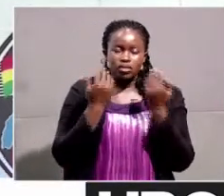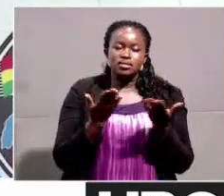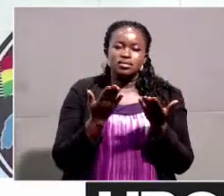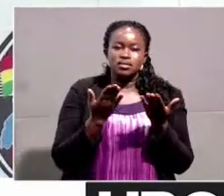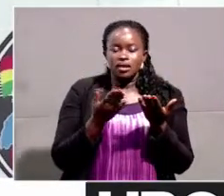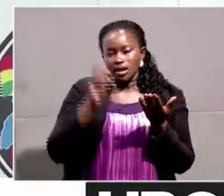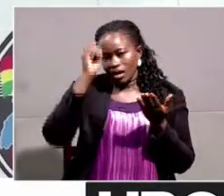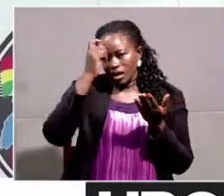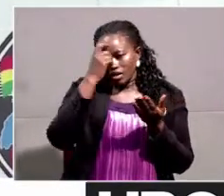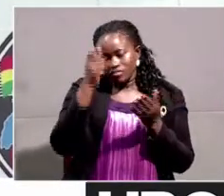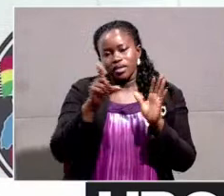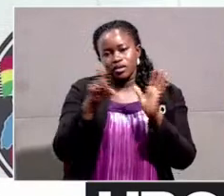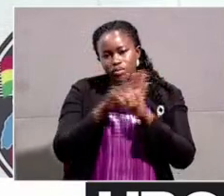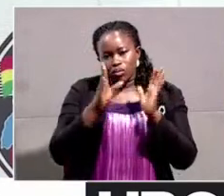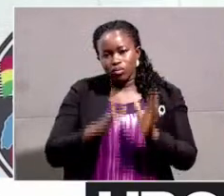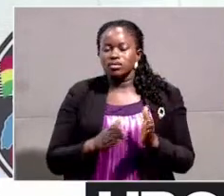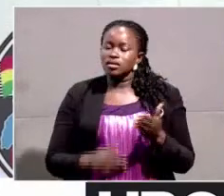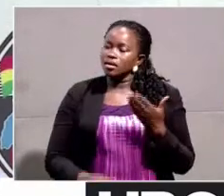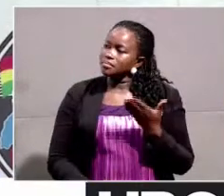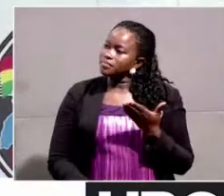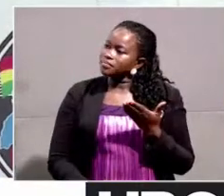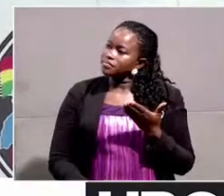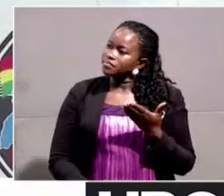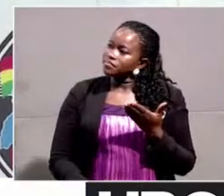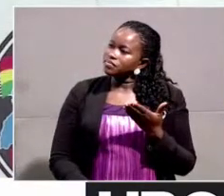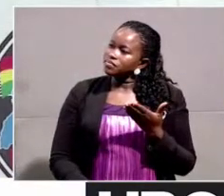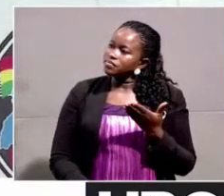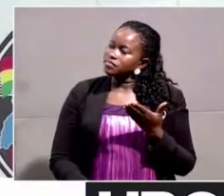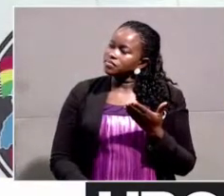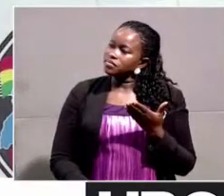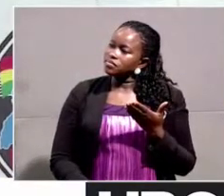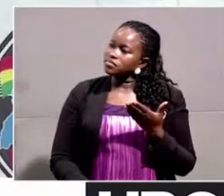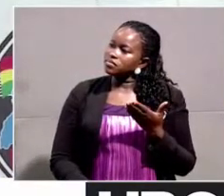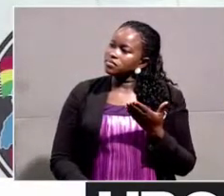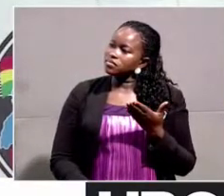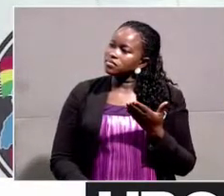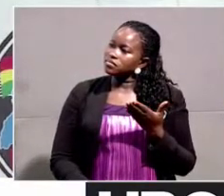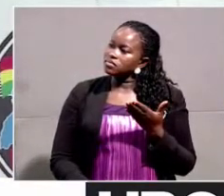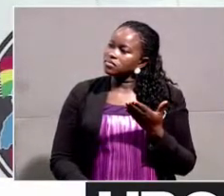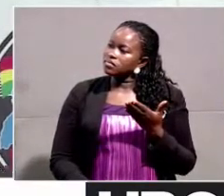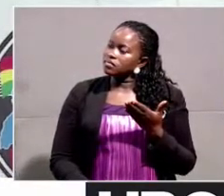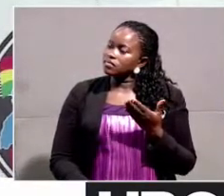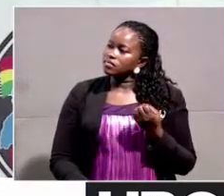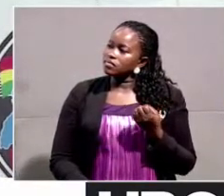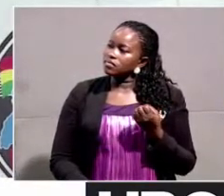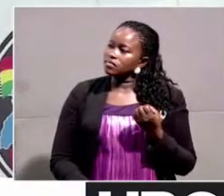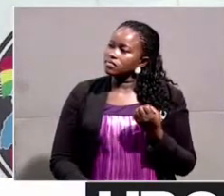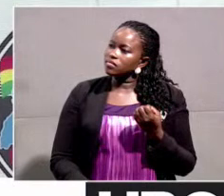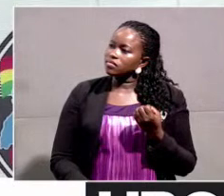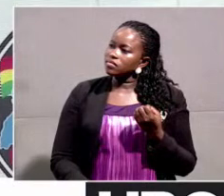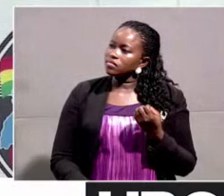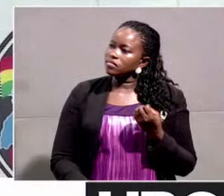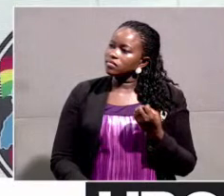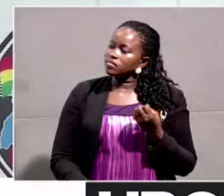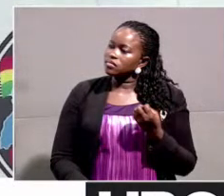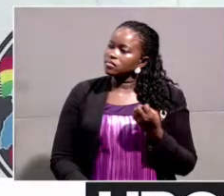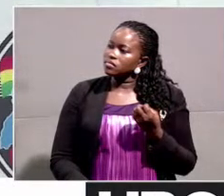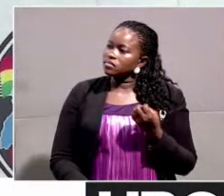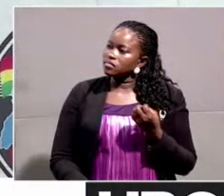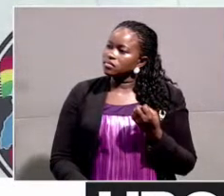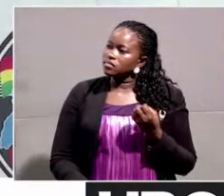receiving cheats. We saw it at LODC. We even saw it in the Dr. Kizabesi's